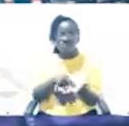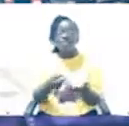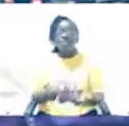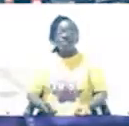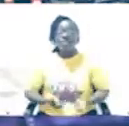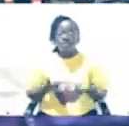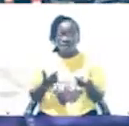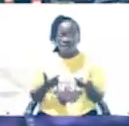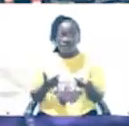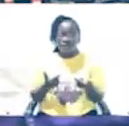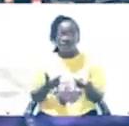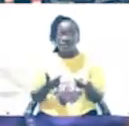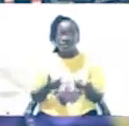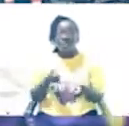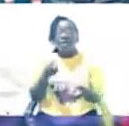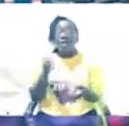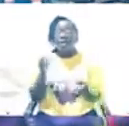in me,